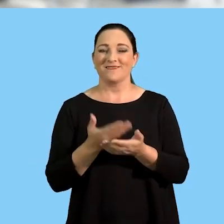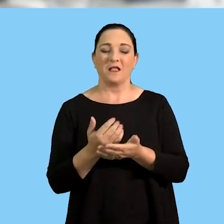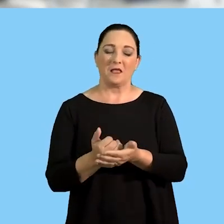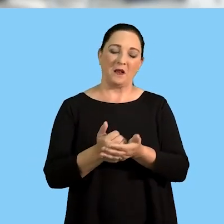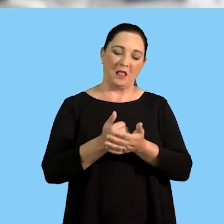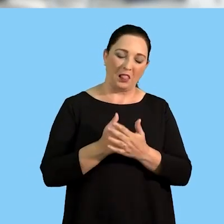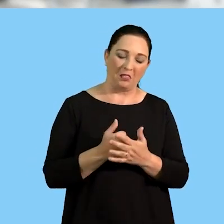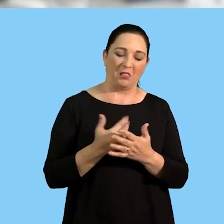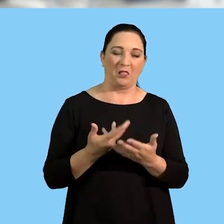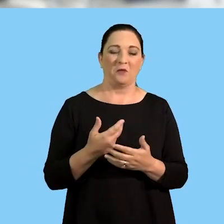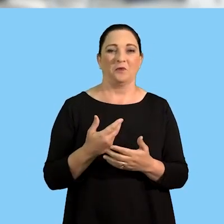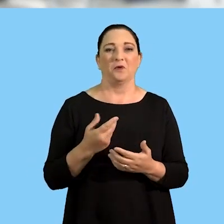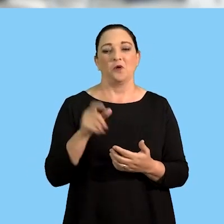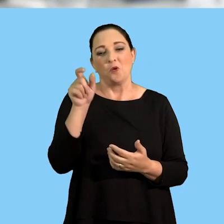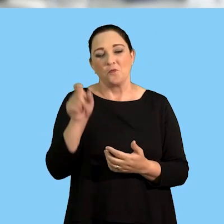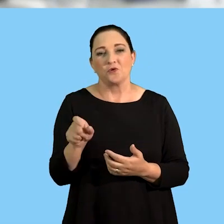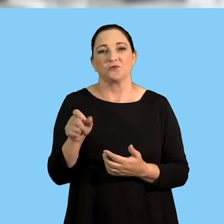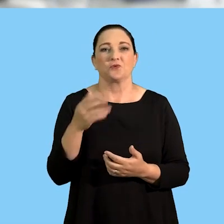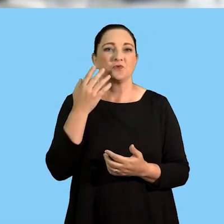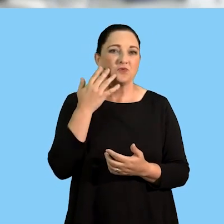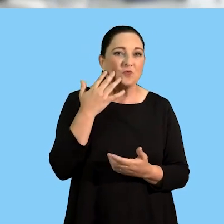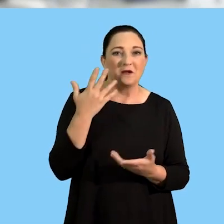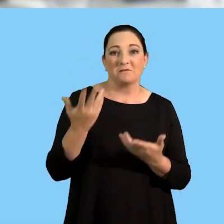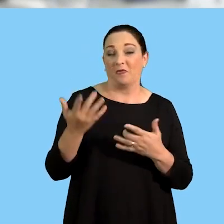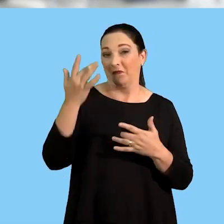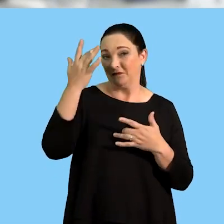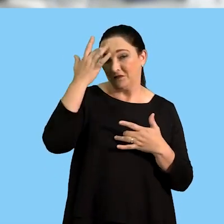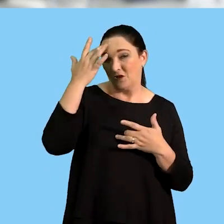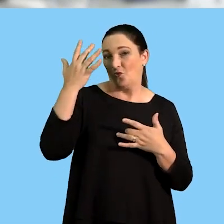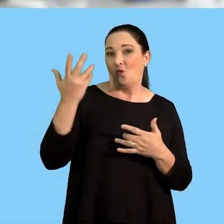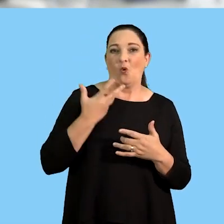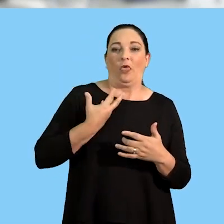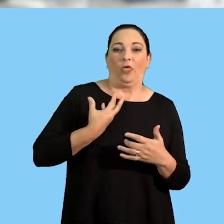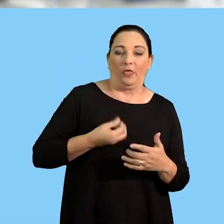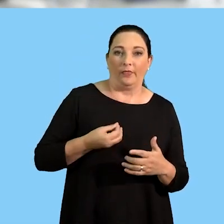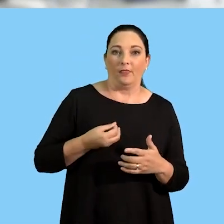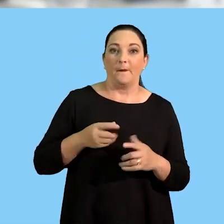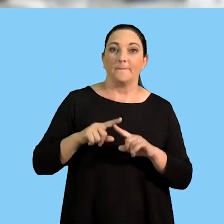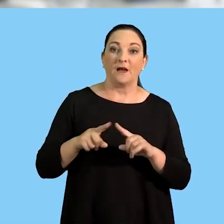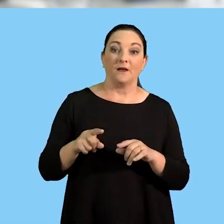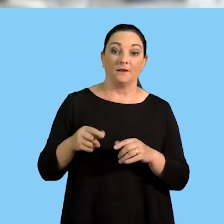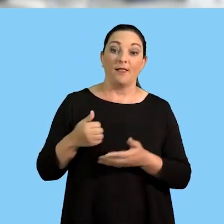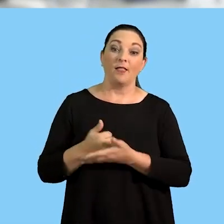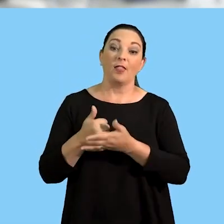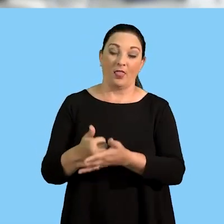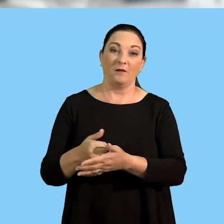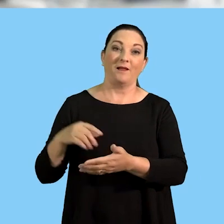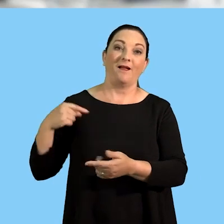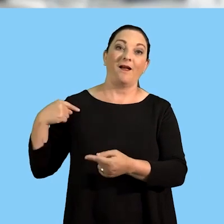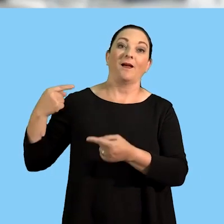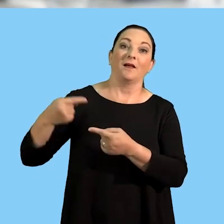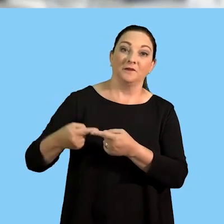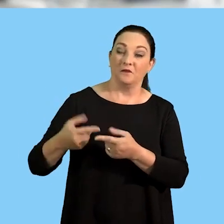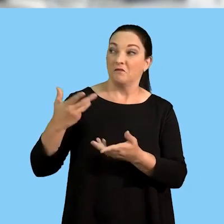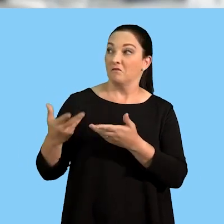necessary things to at least help an employee when they're injured until proper help can come. Now, this is